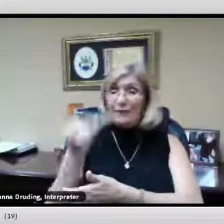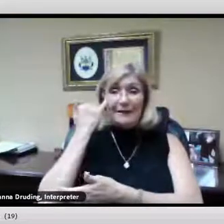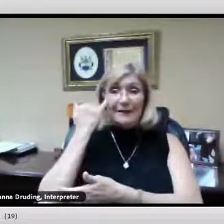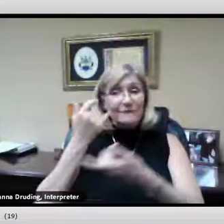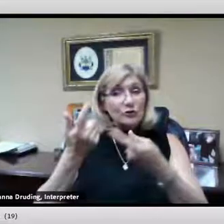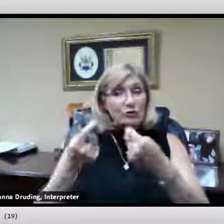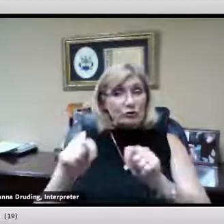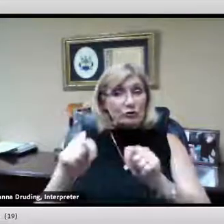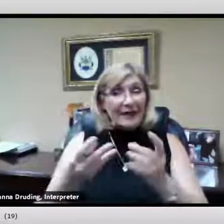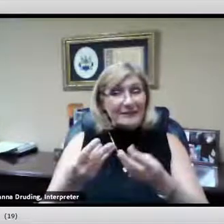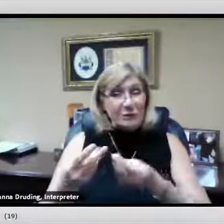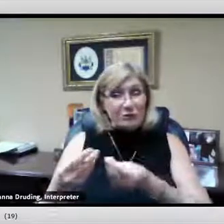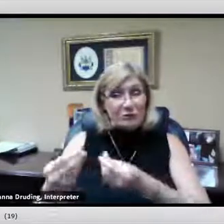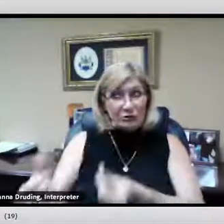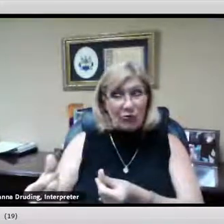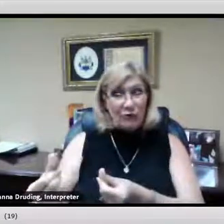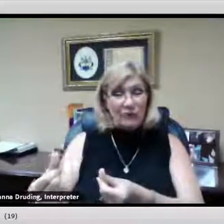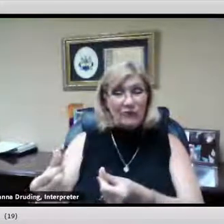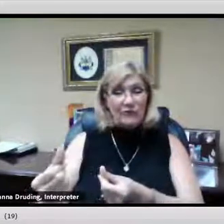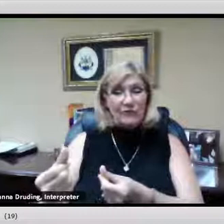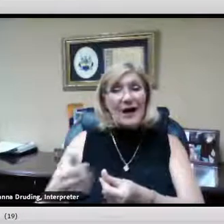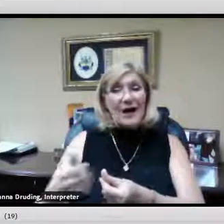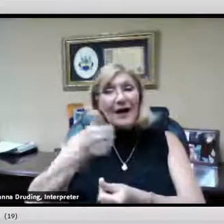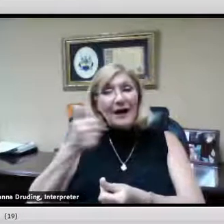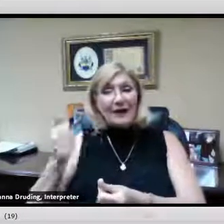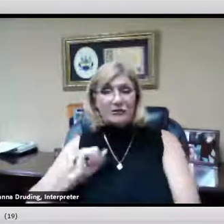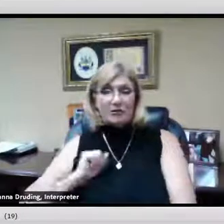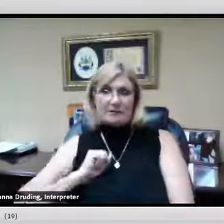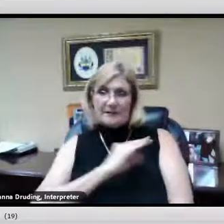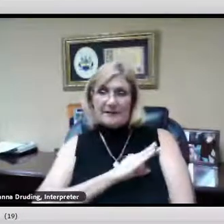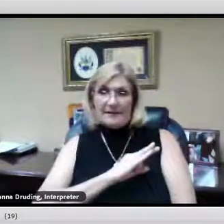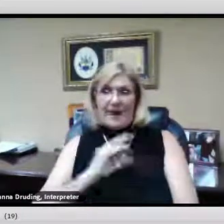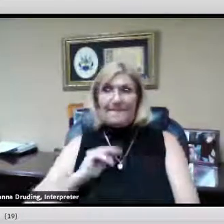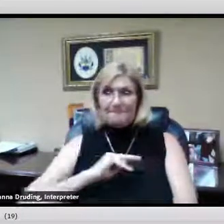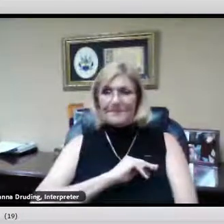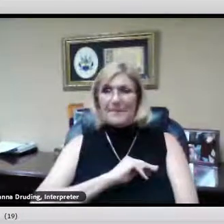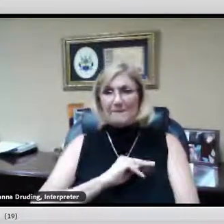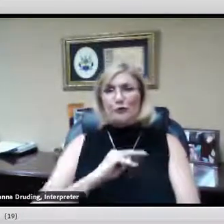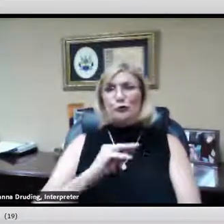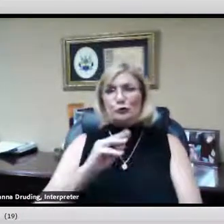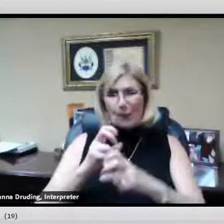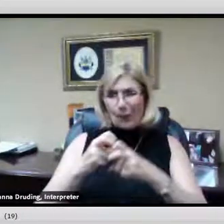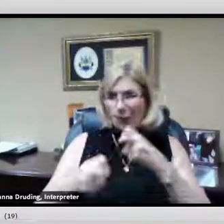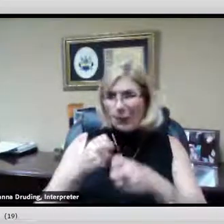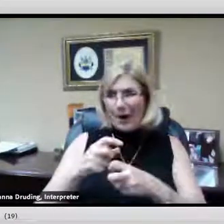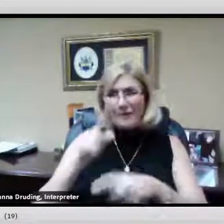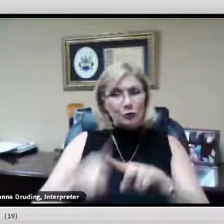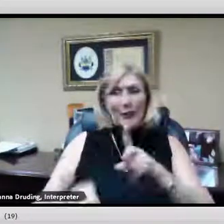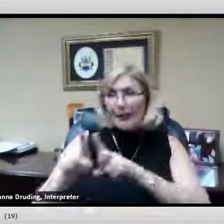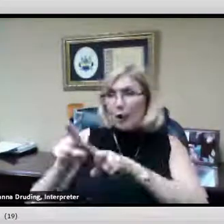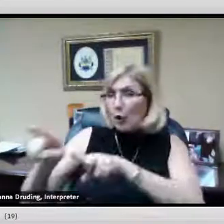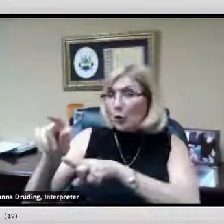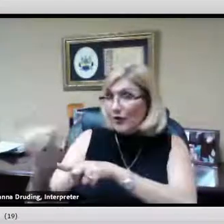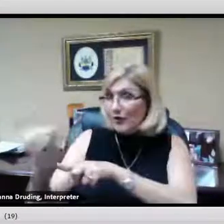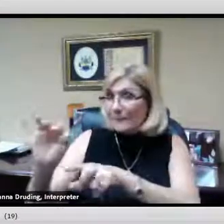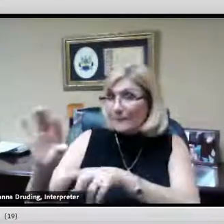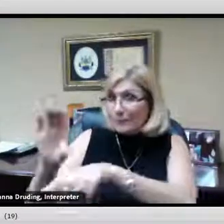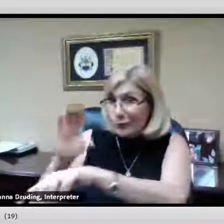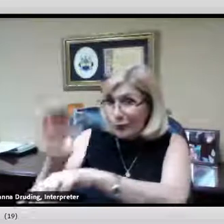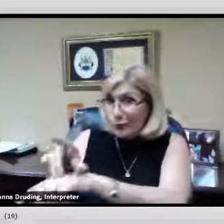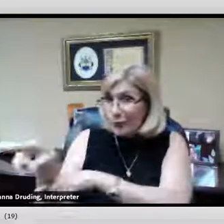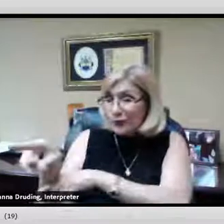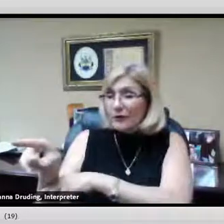you're trying to solve another staff member's problem and you're not able to go to that machine, if you can find a way to do a screen share,